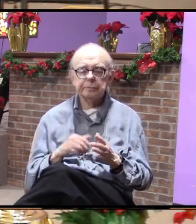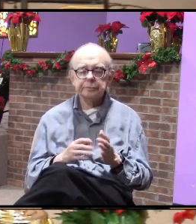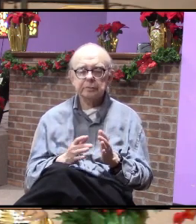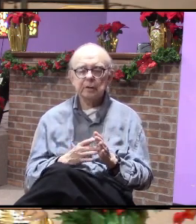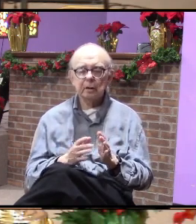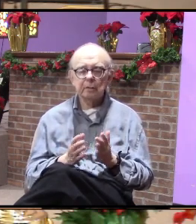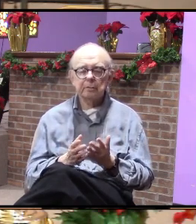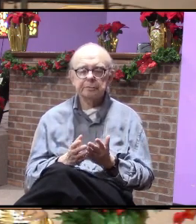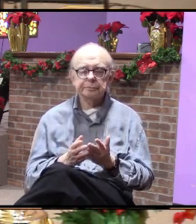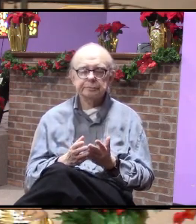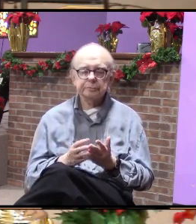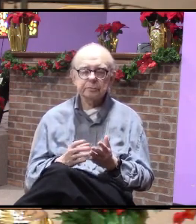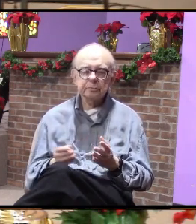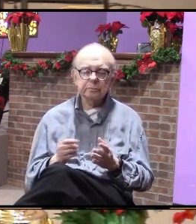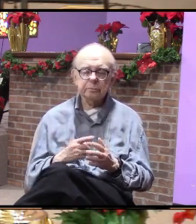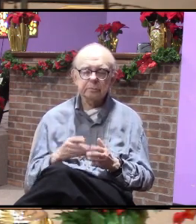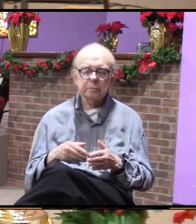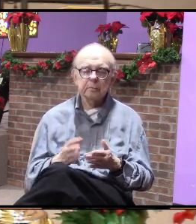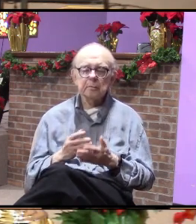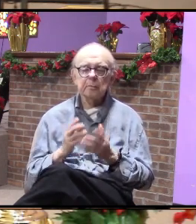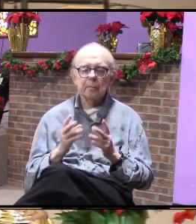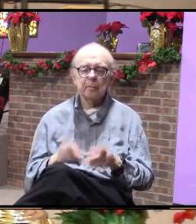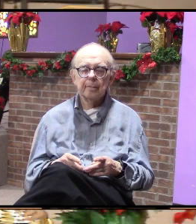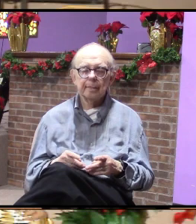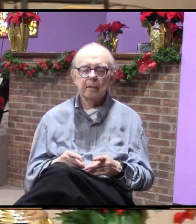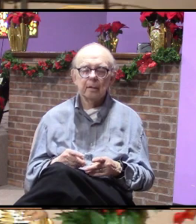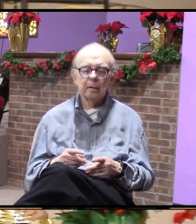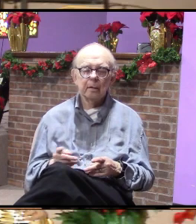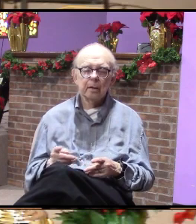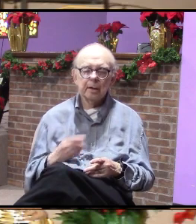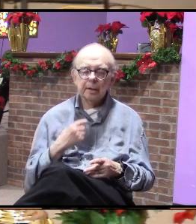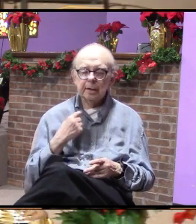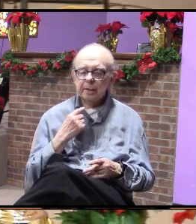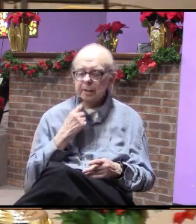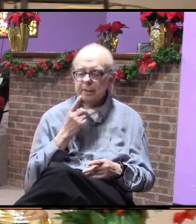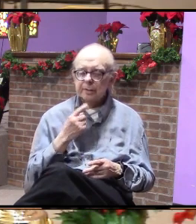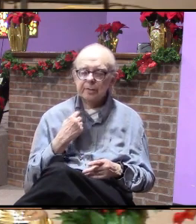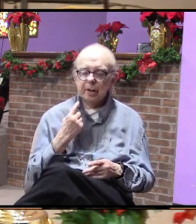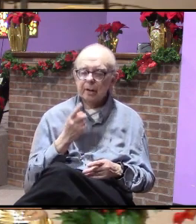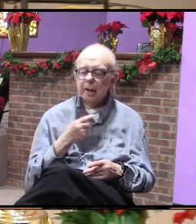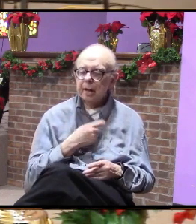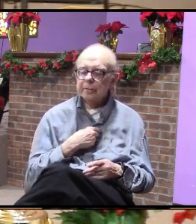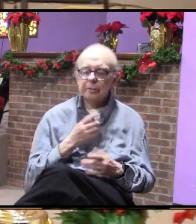Bible and then we allow somebody else to tell us what's happening.